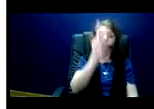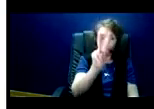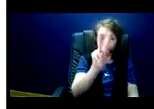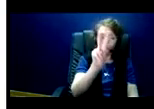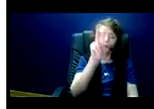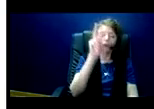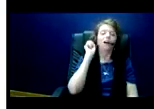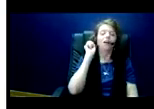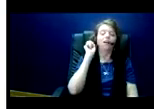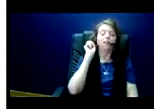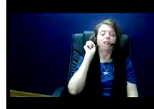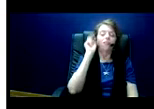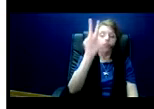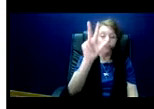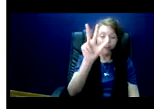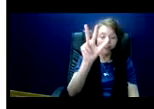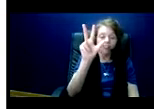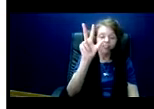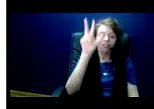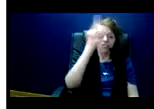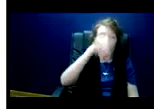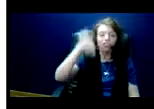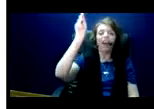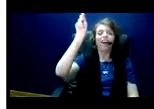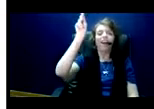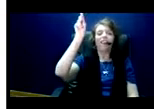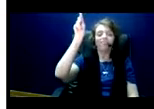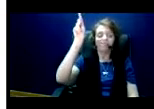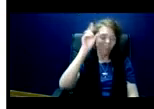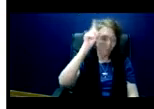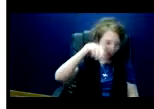2, 3. Check. Check. Check.